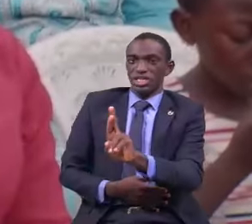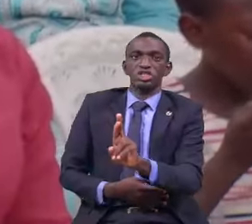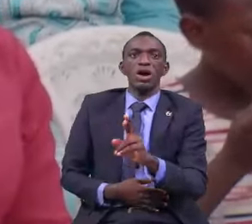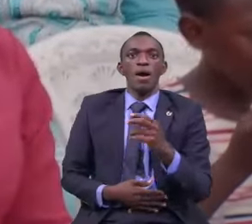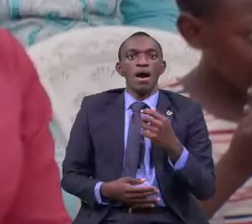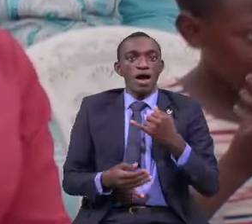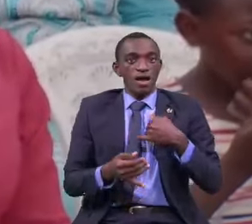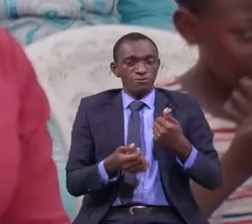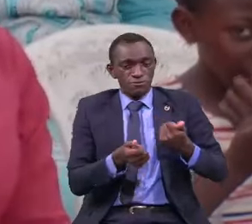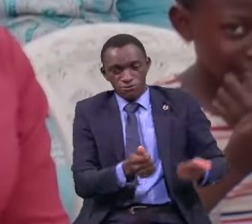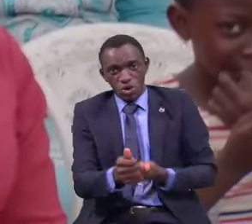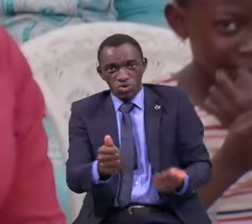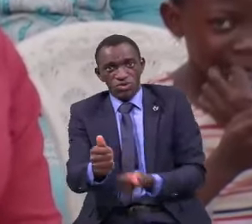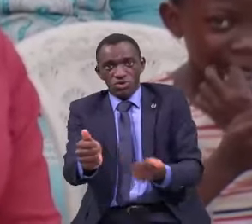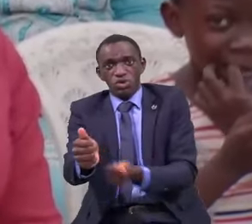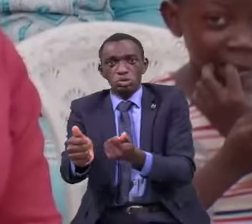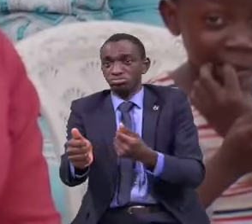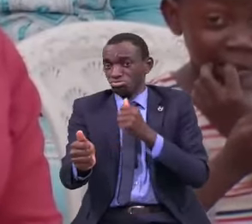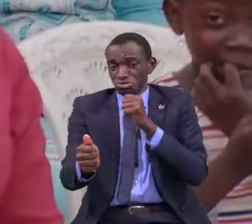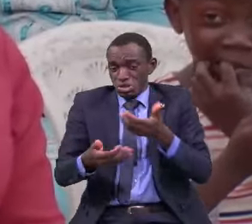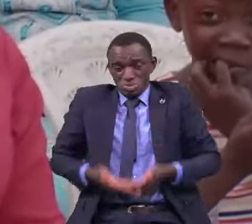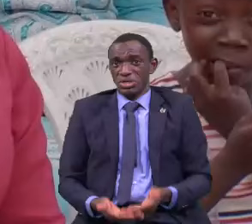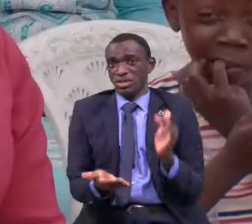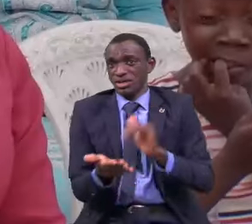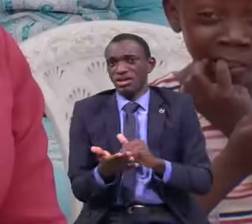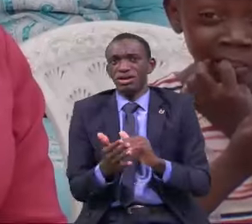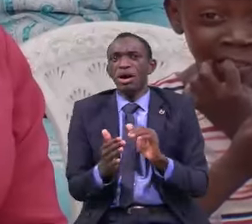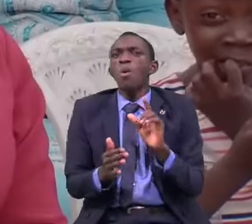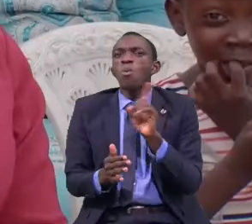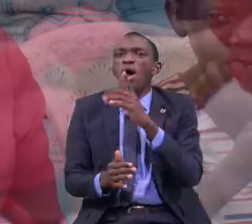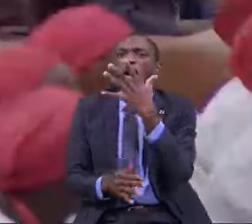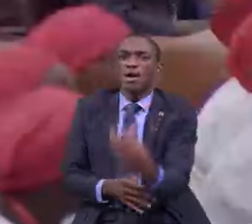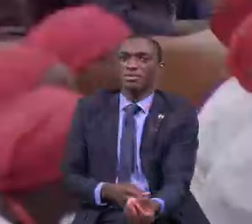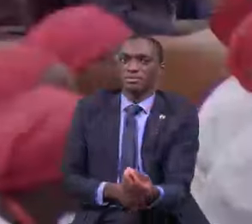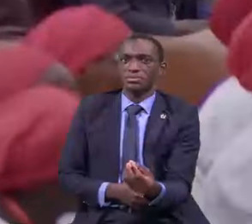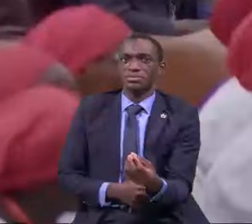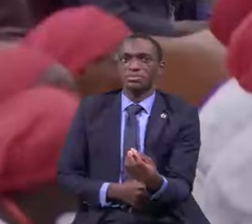without being born again, where will it take me?